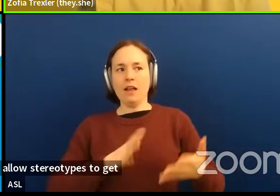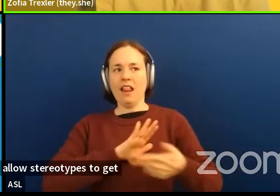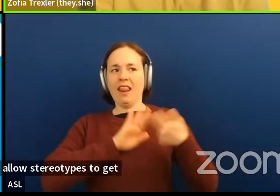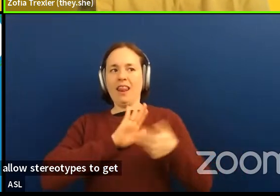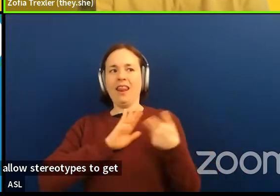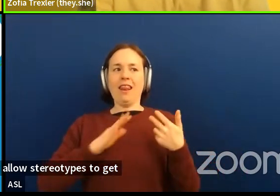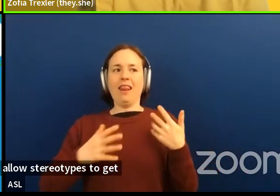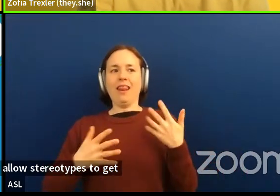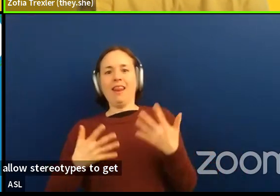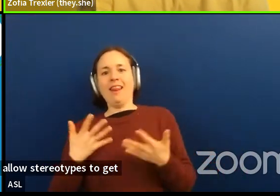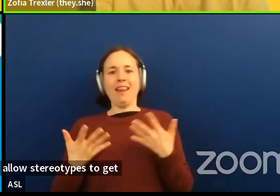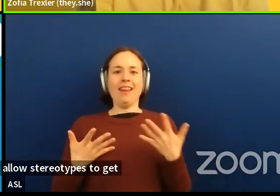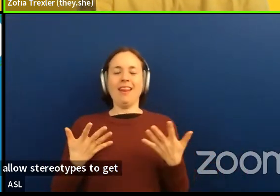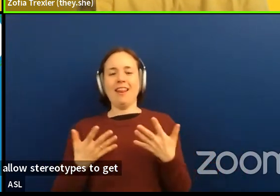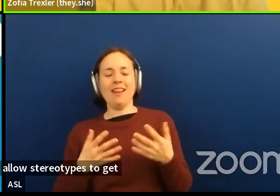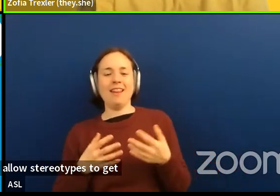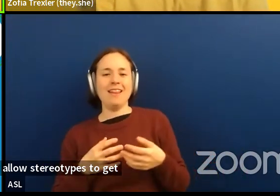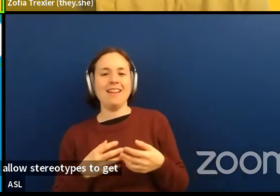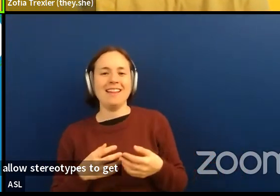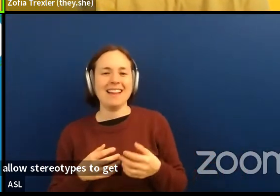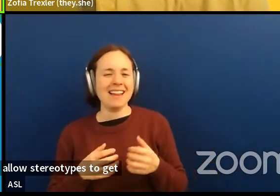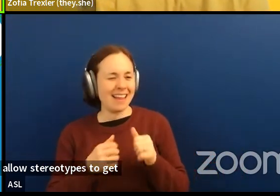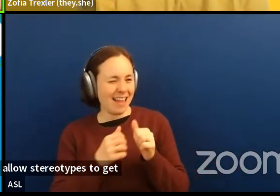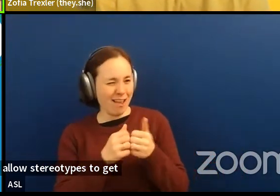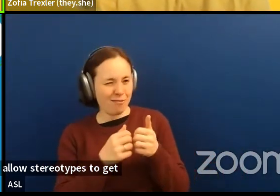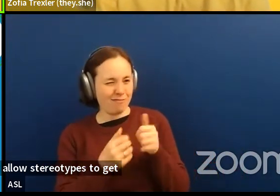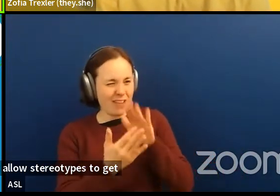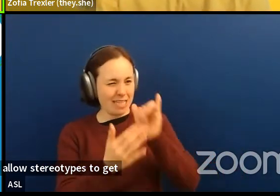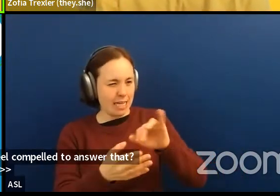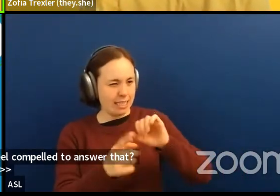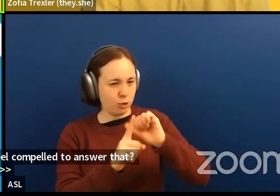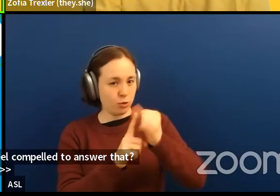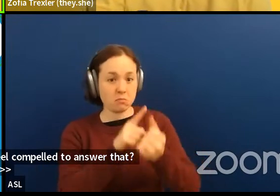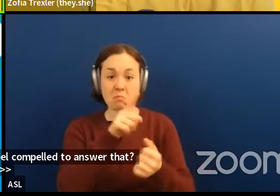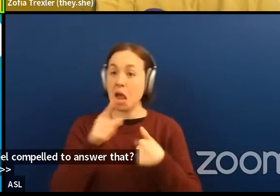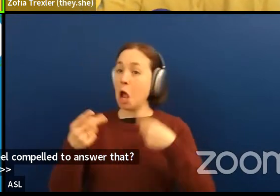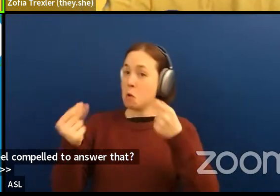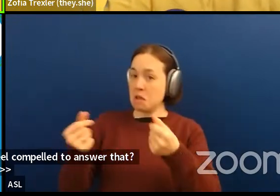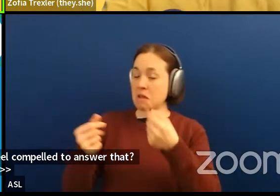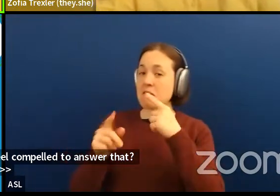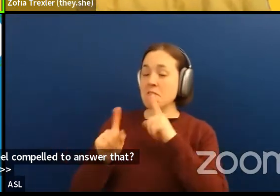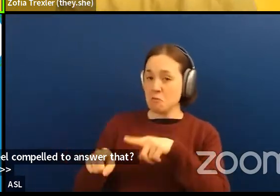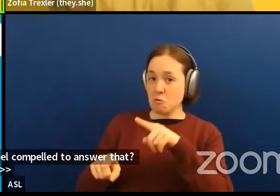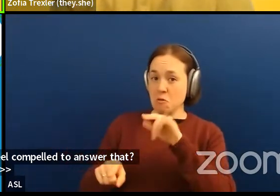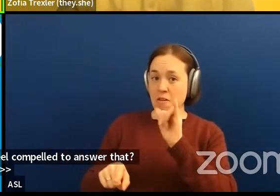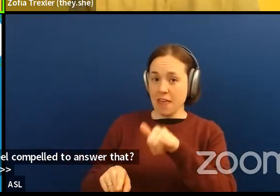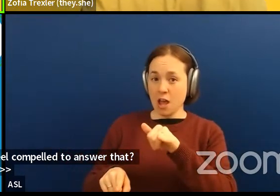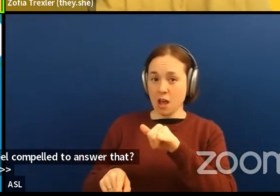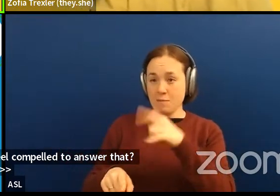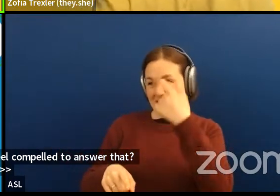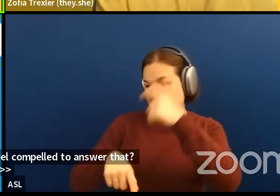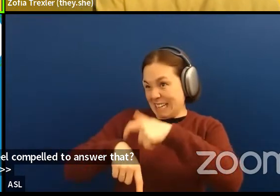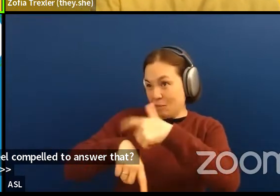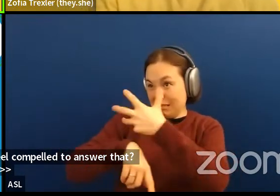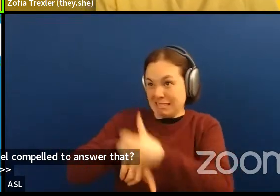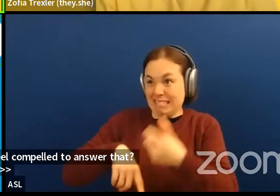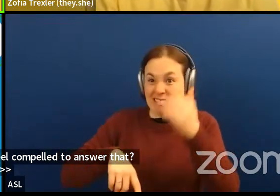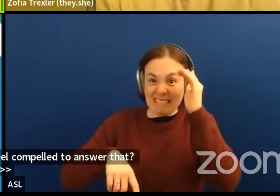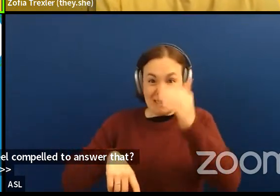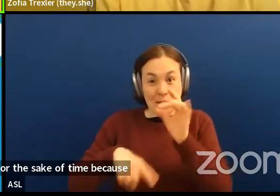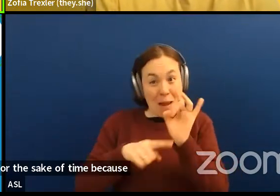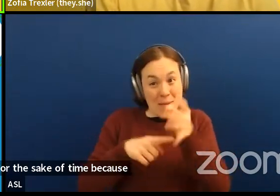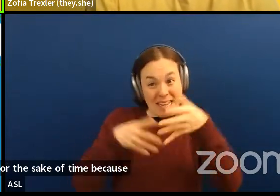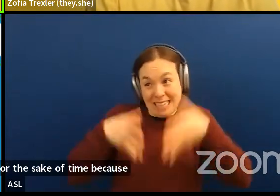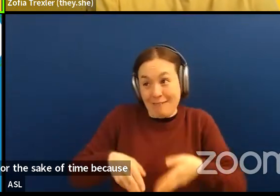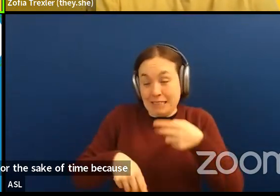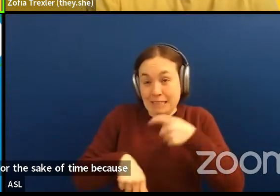particularly compelled to answer that? I can quickly answer just for the sake of time because we do have 8